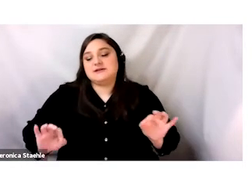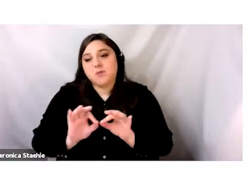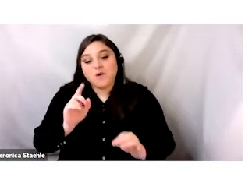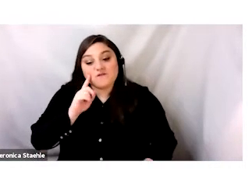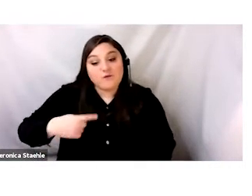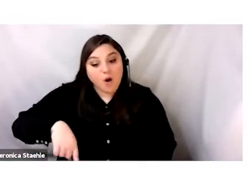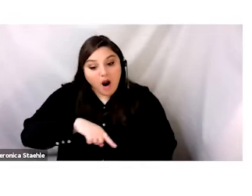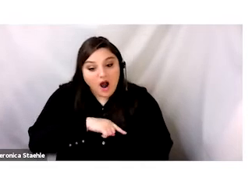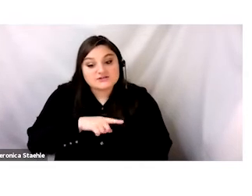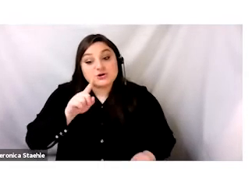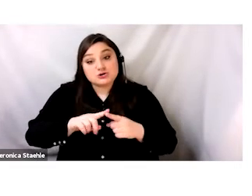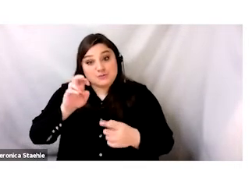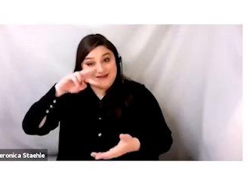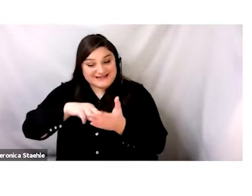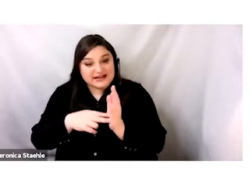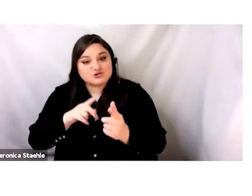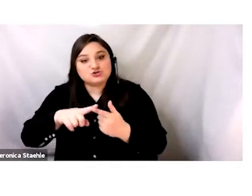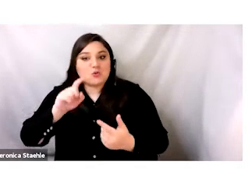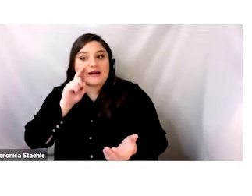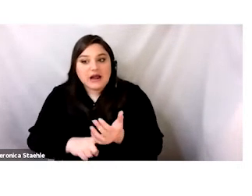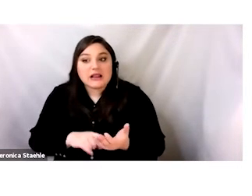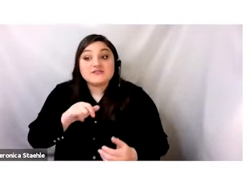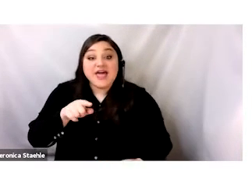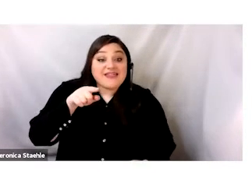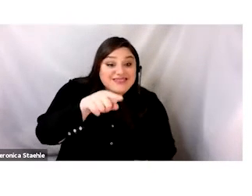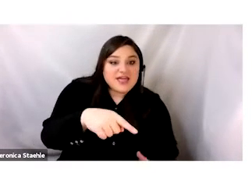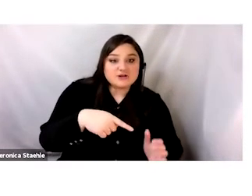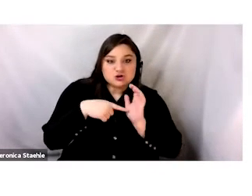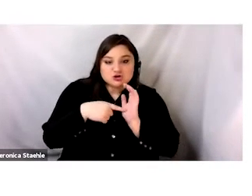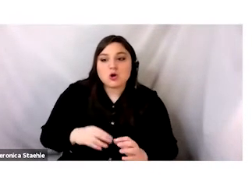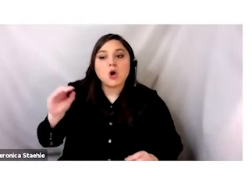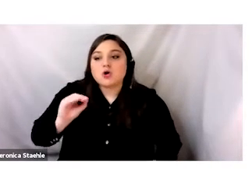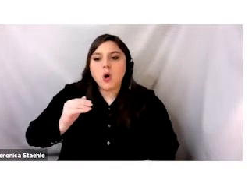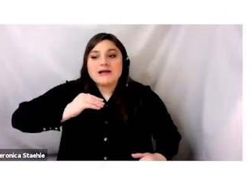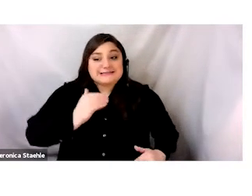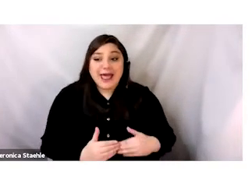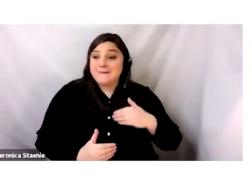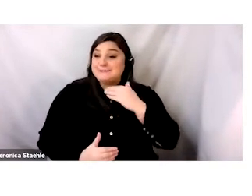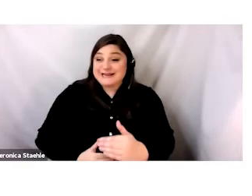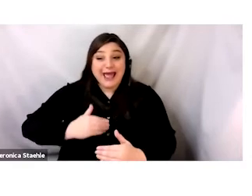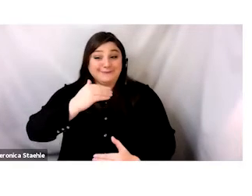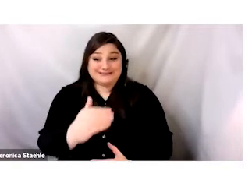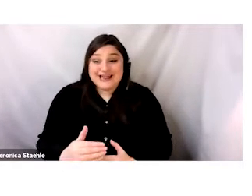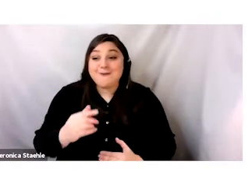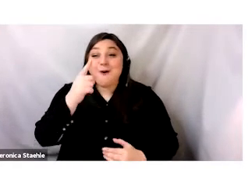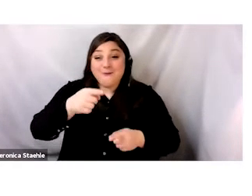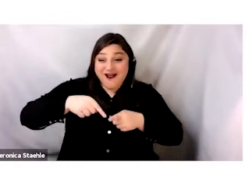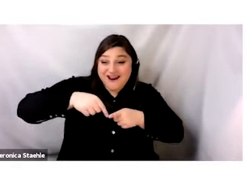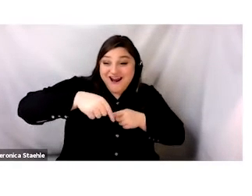there's no line. There's no, you go step by step. Hey, I checked the box. So, I'm